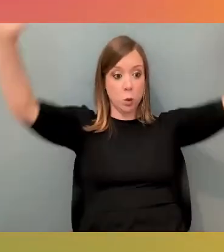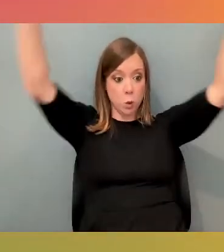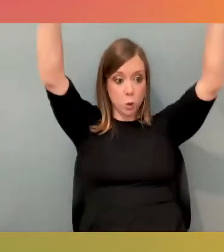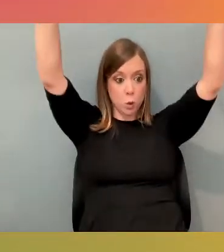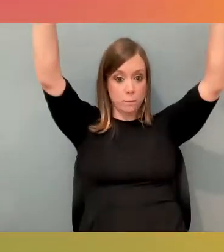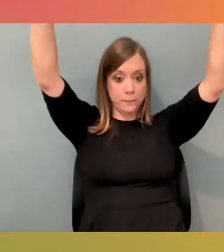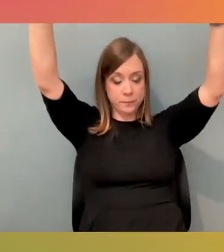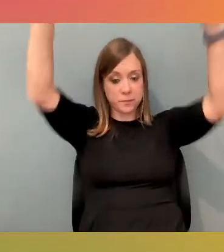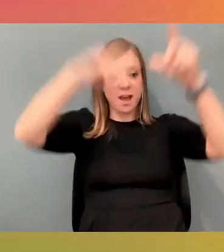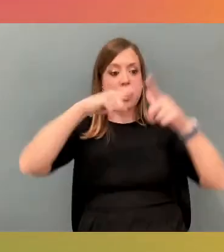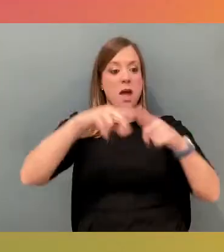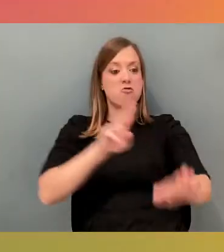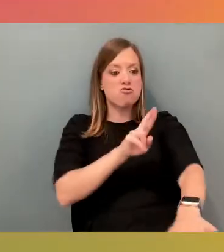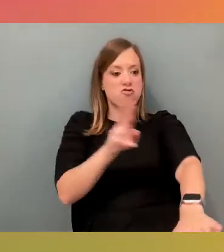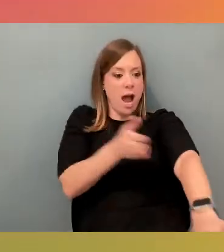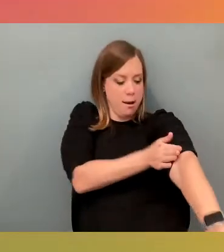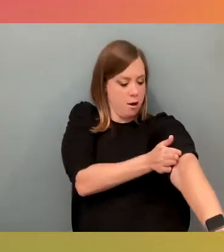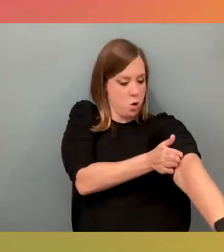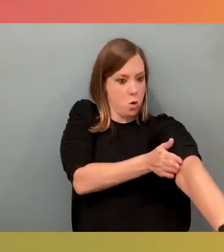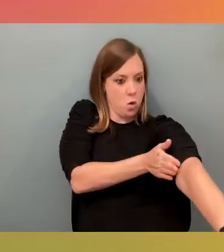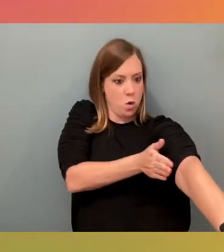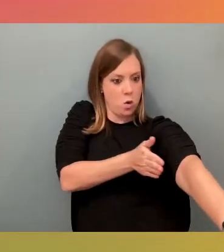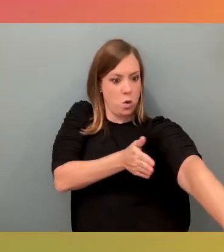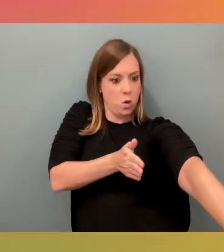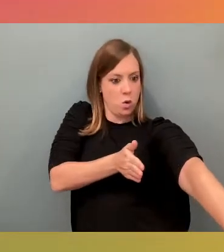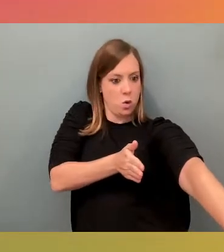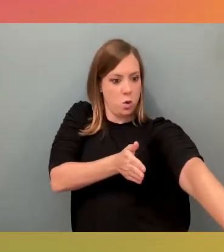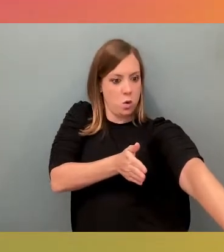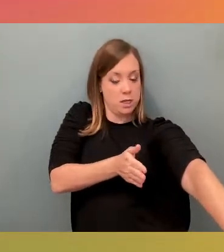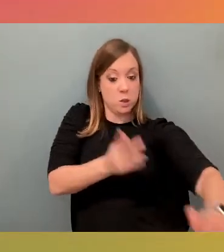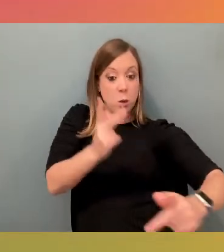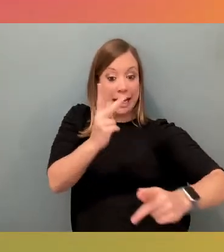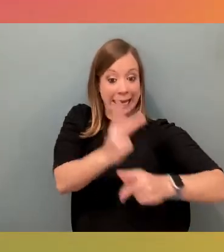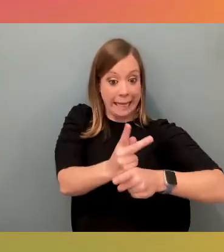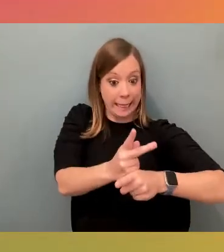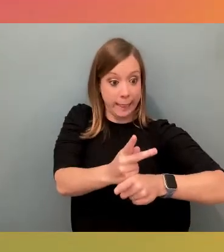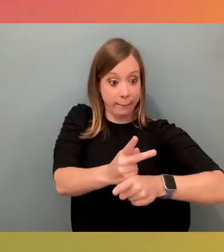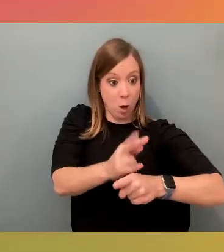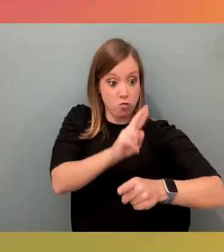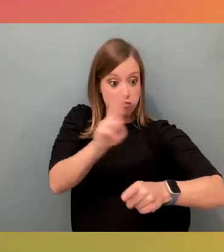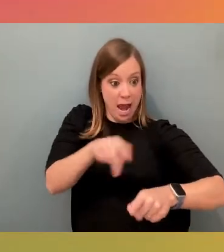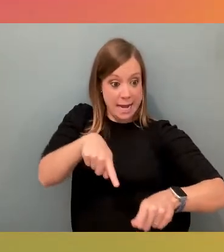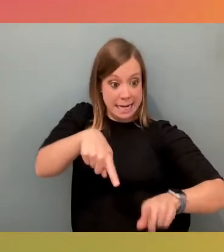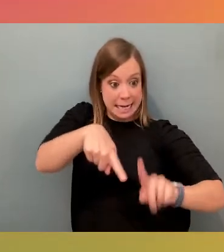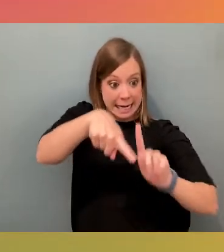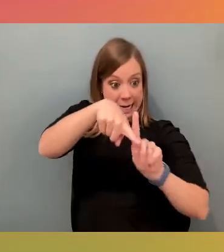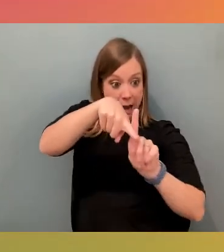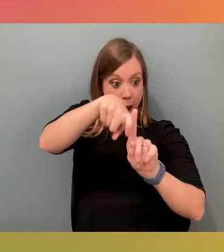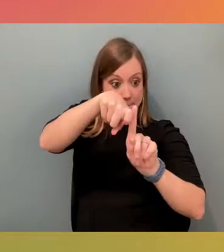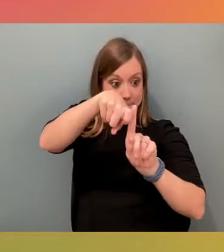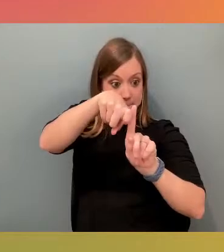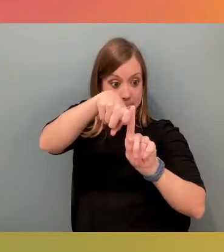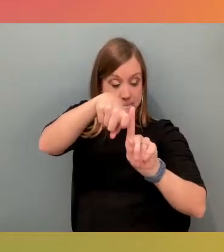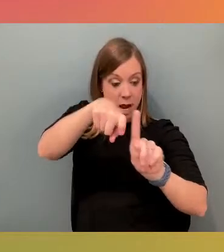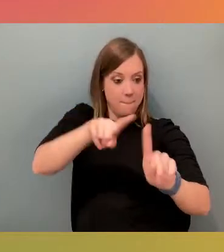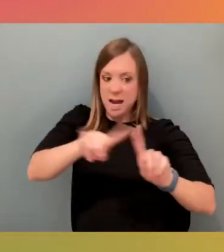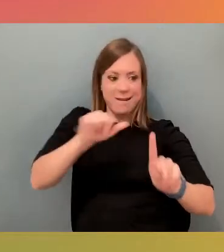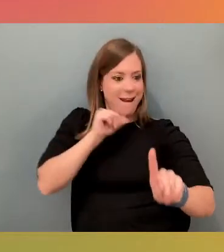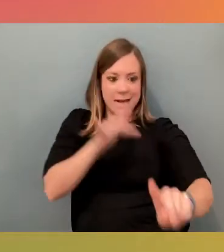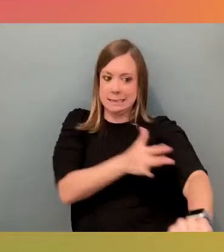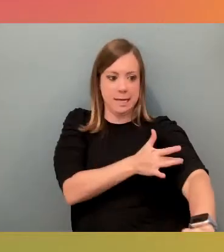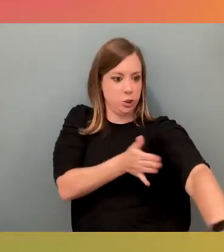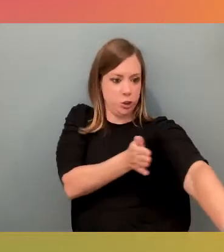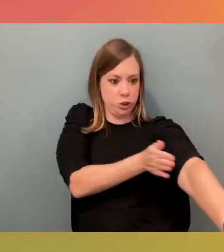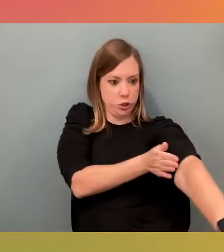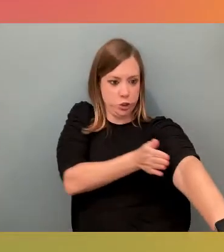pull that right foot off of the left leg. So keep lifting that right knee up as high as you can. Hold it, breathe